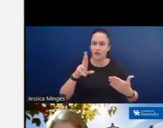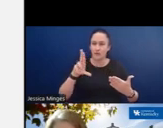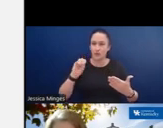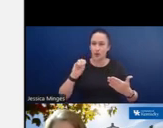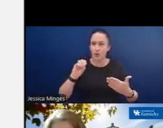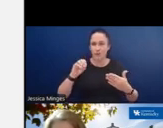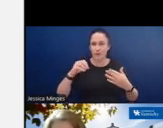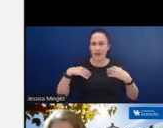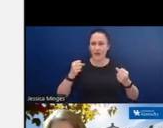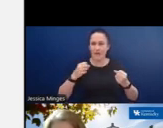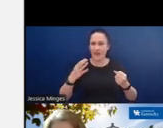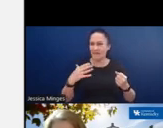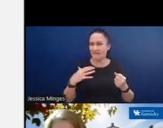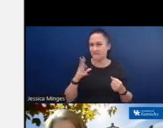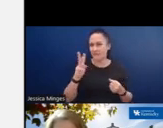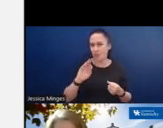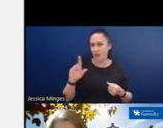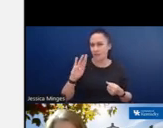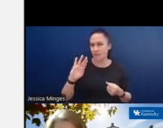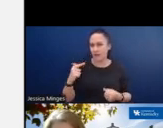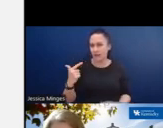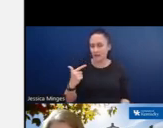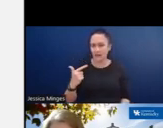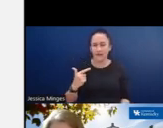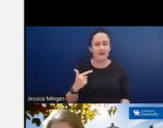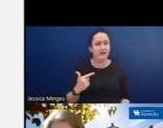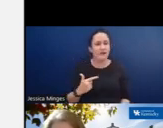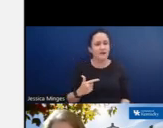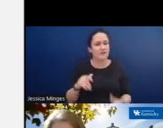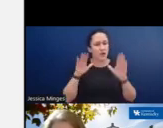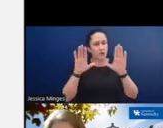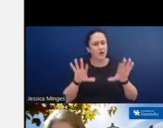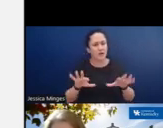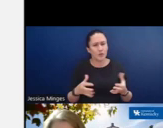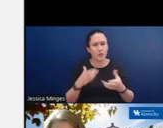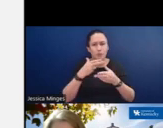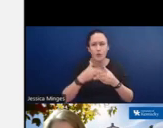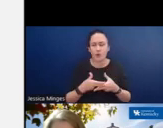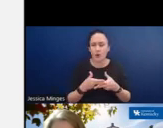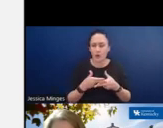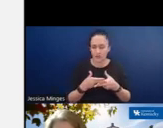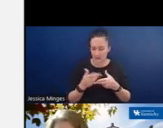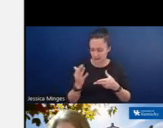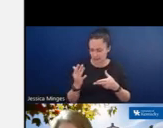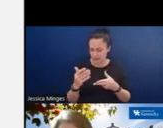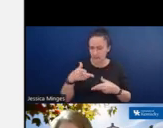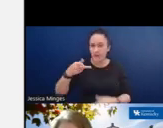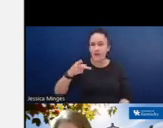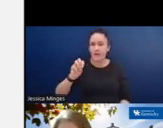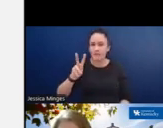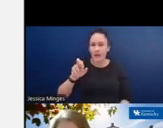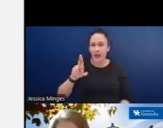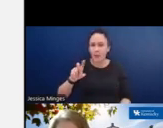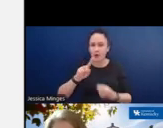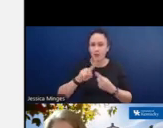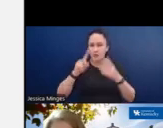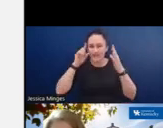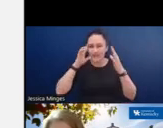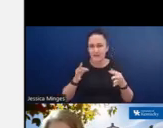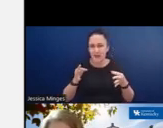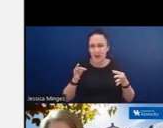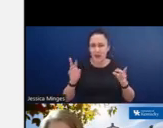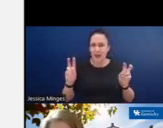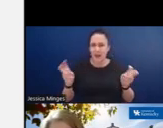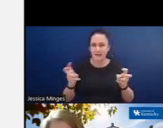well-being. And there's this great group called that is called Power to Decide, who came up with a